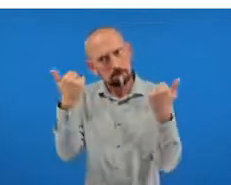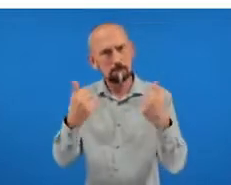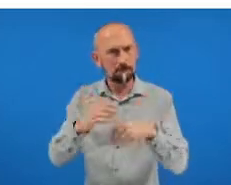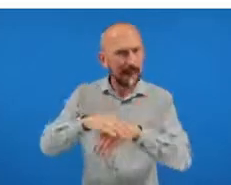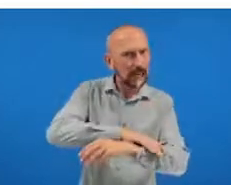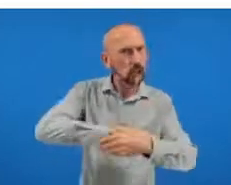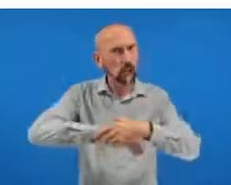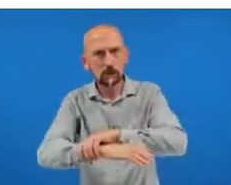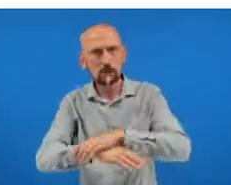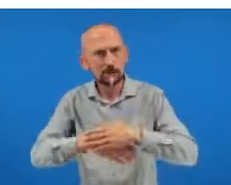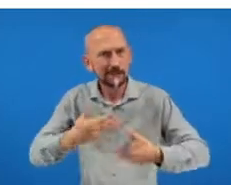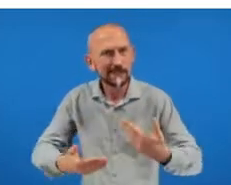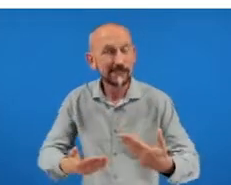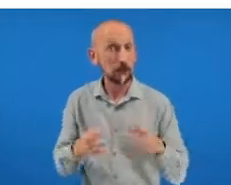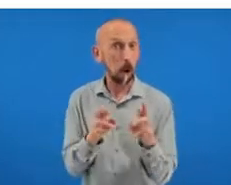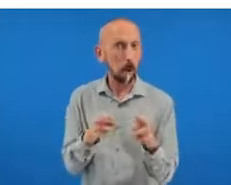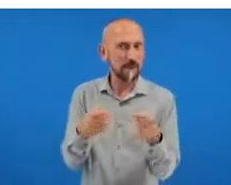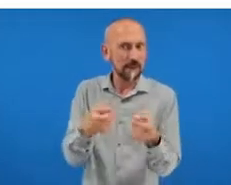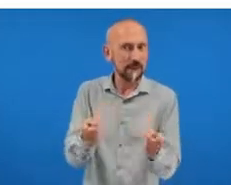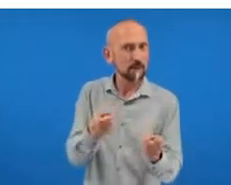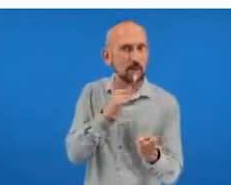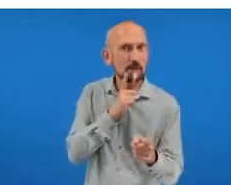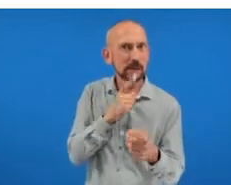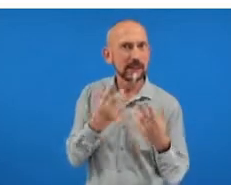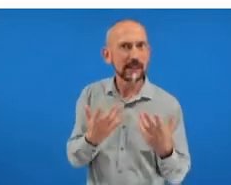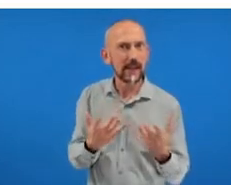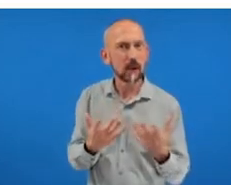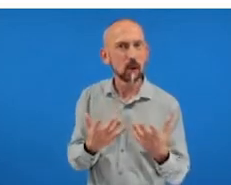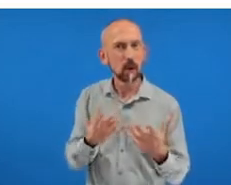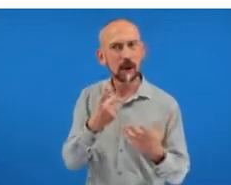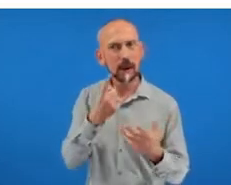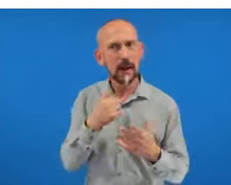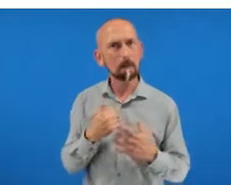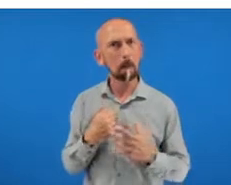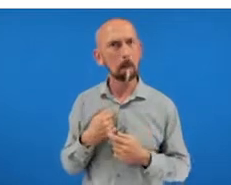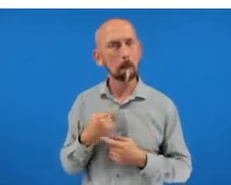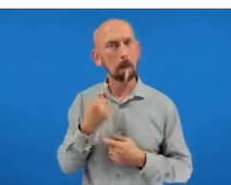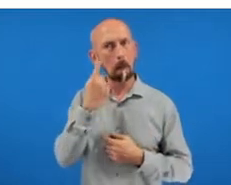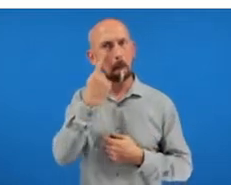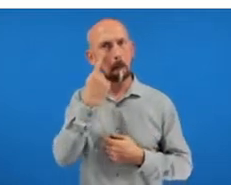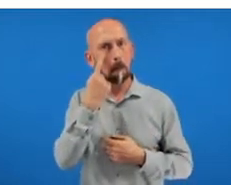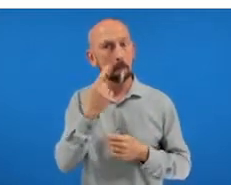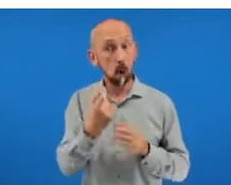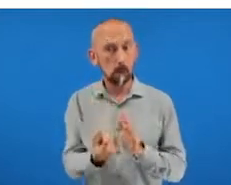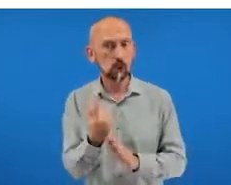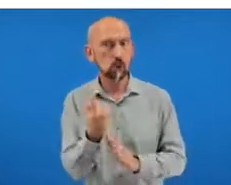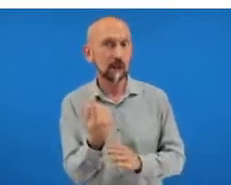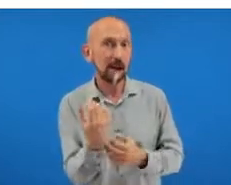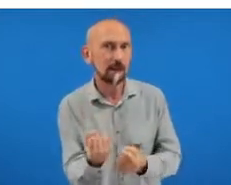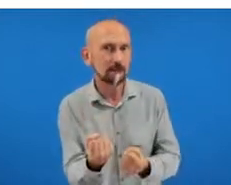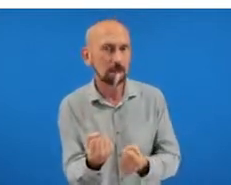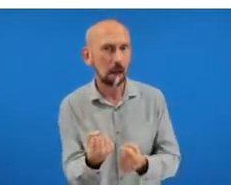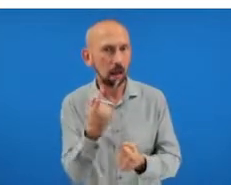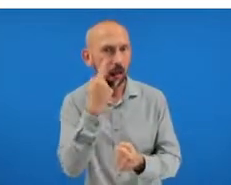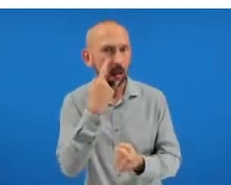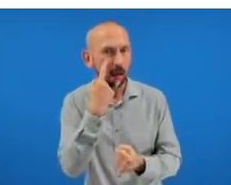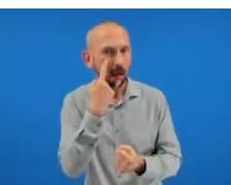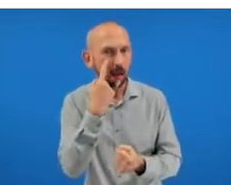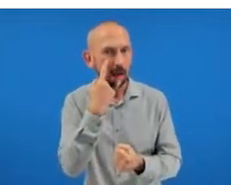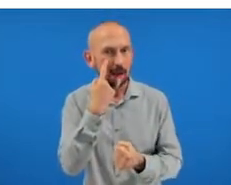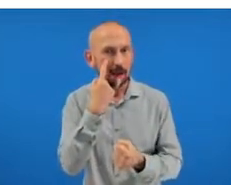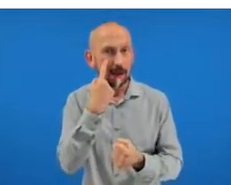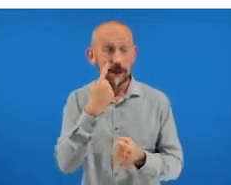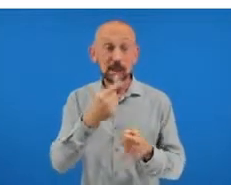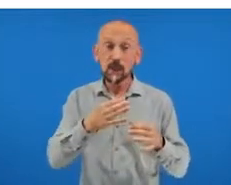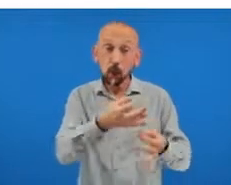people to be able to step into the opportunities that are actually out there. We've got a load of questions that have come